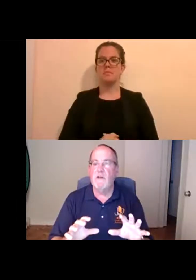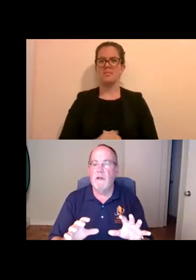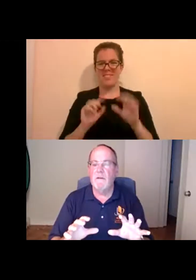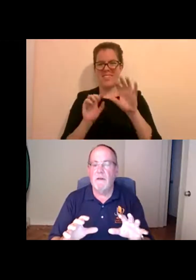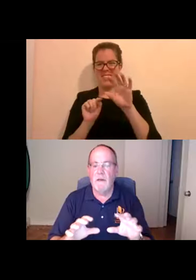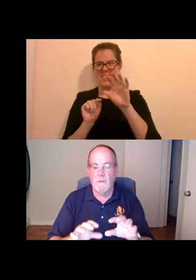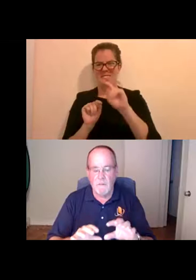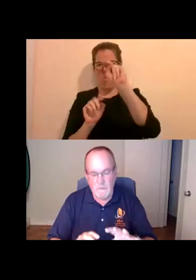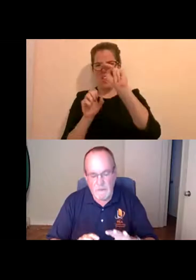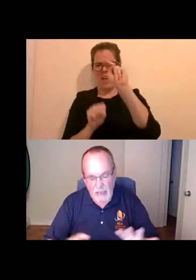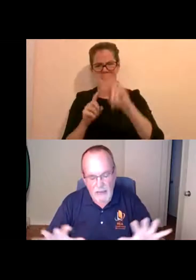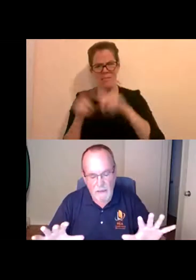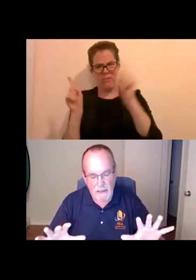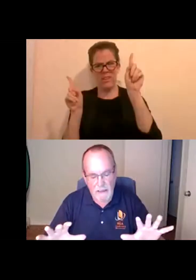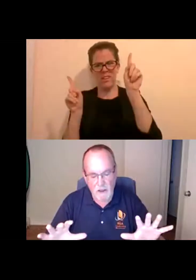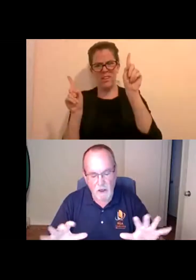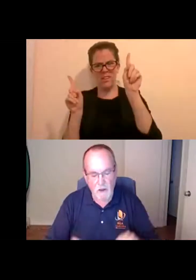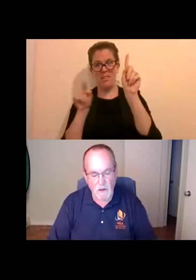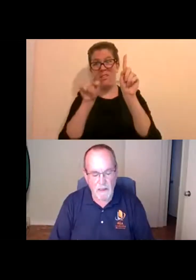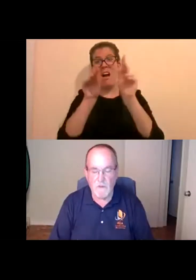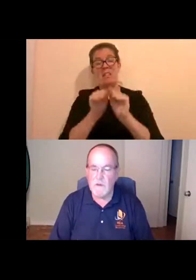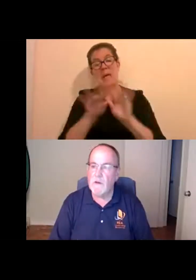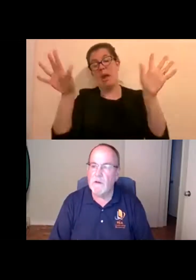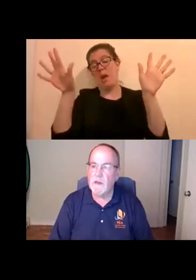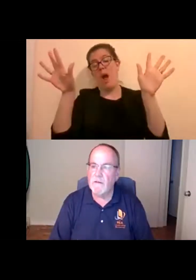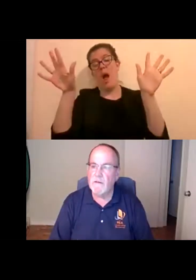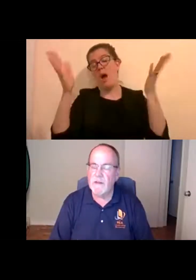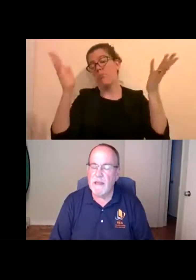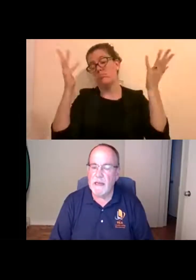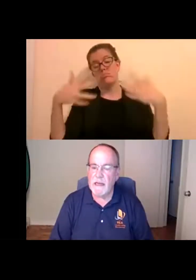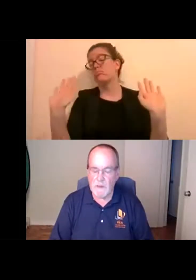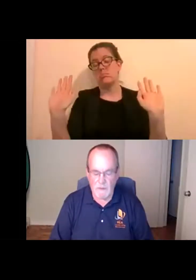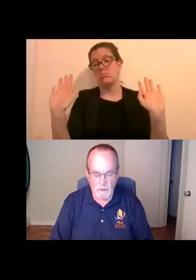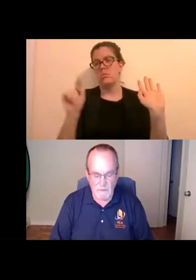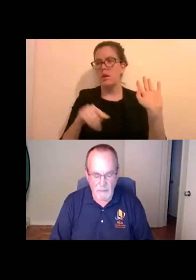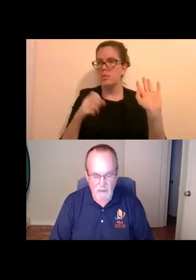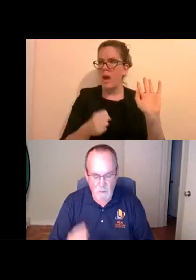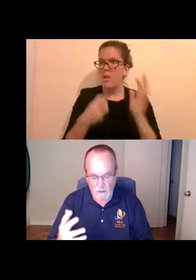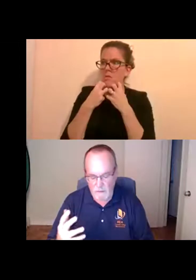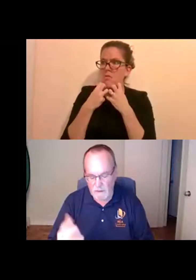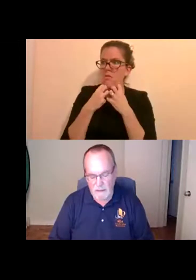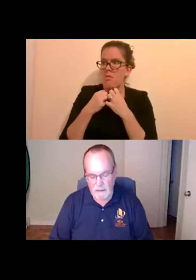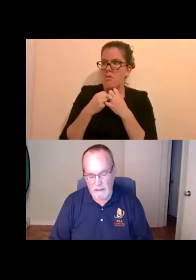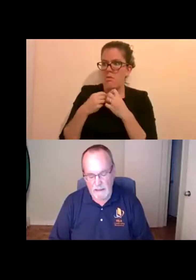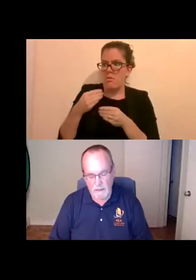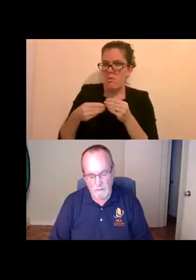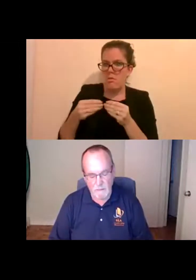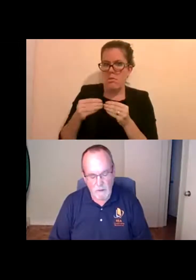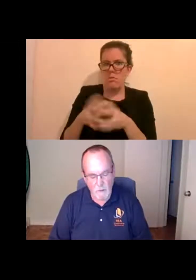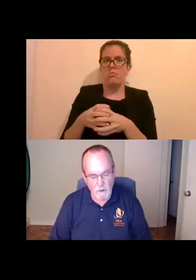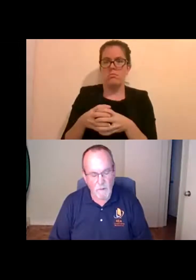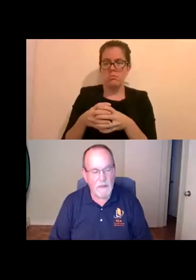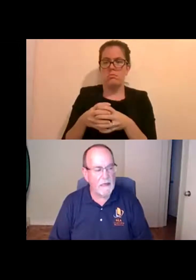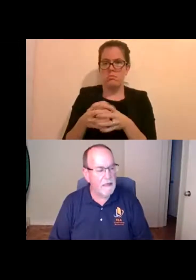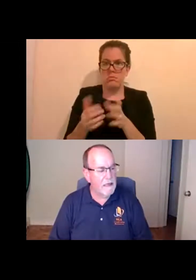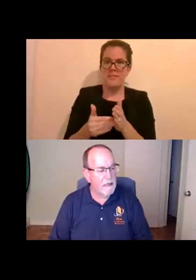experience of scattering that occurred as a result of that diaspora. But that's where that